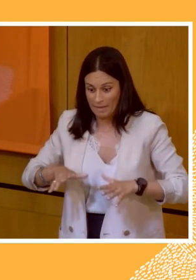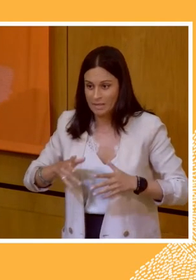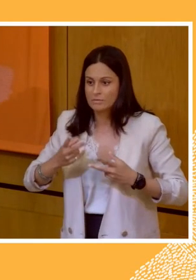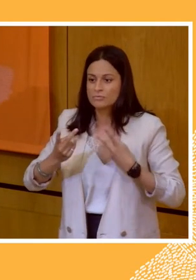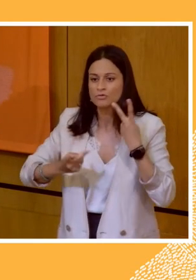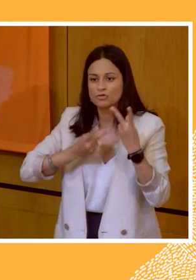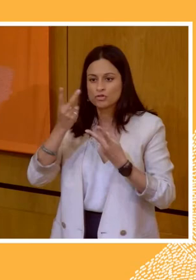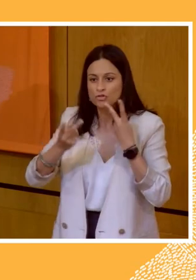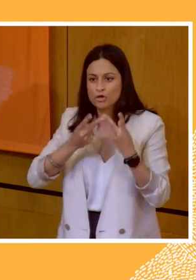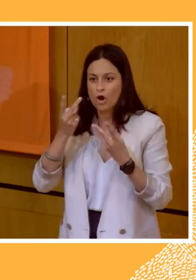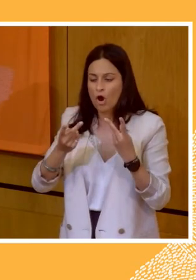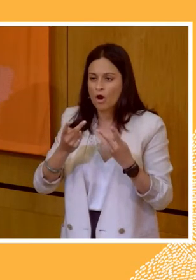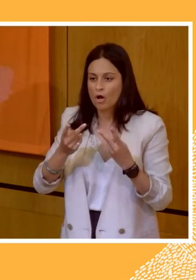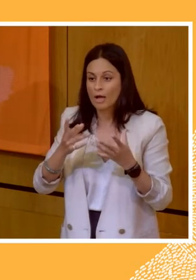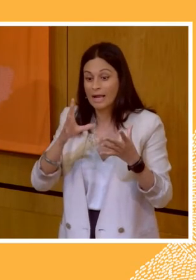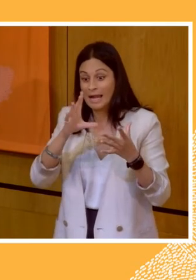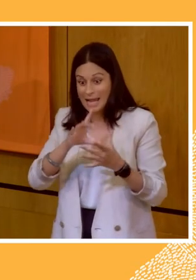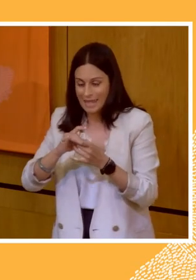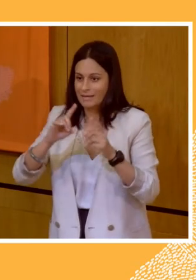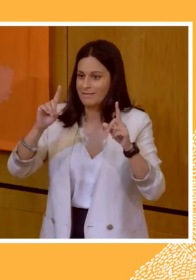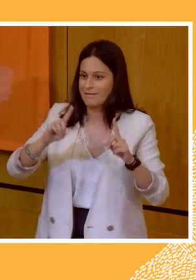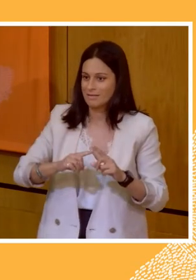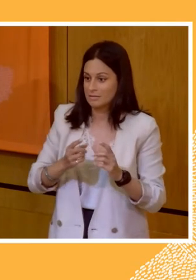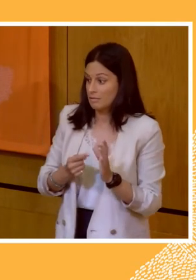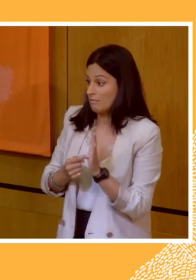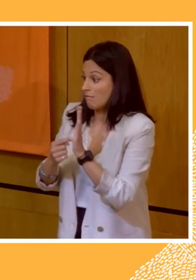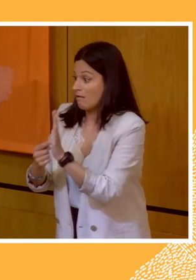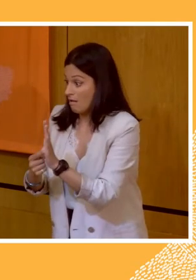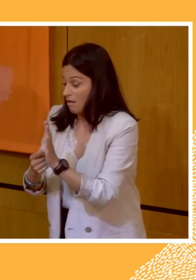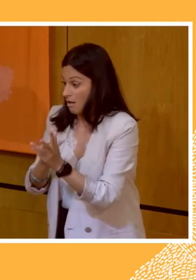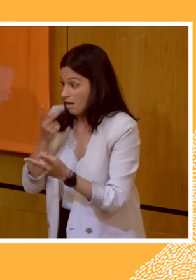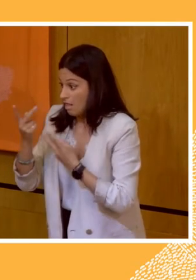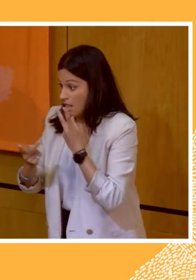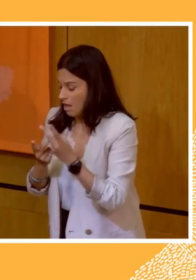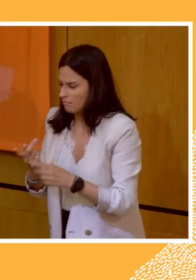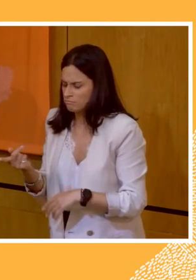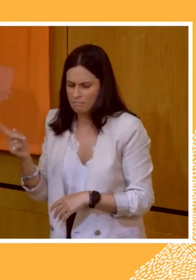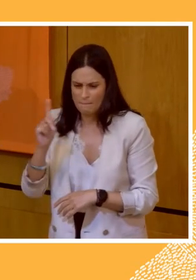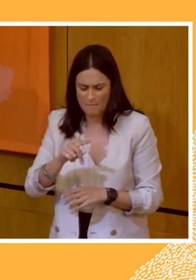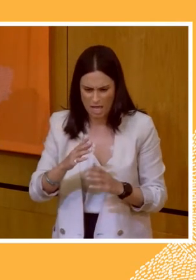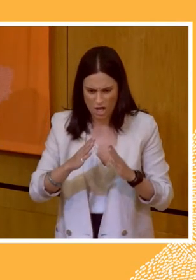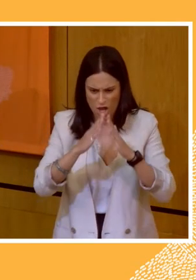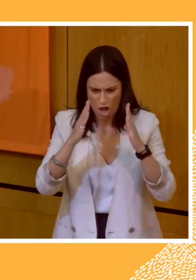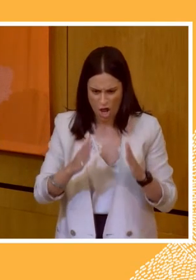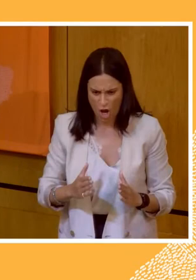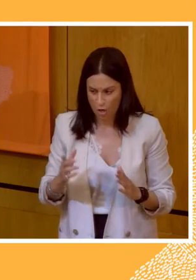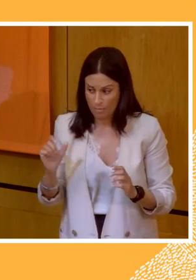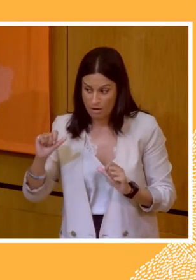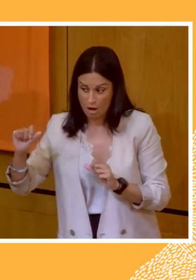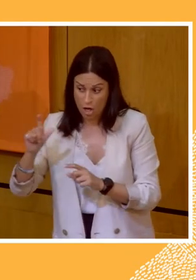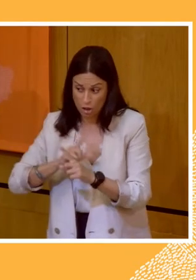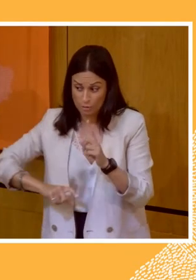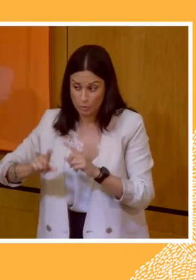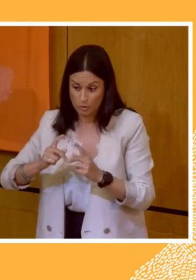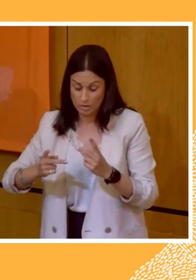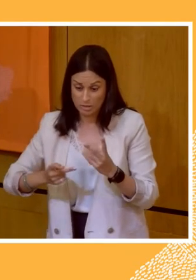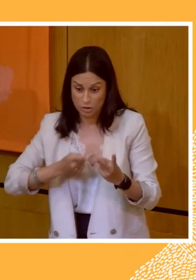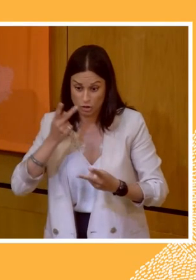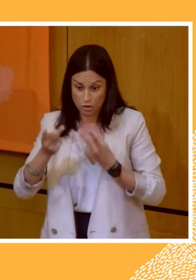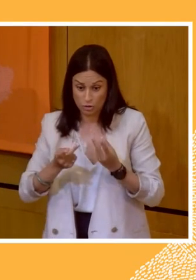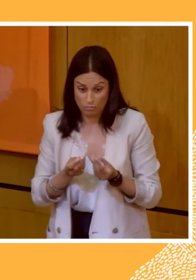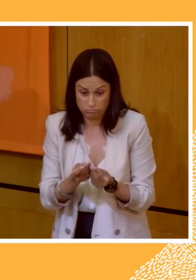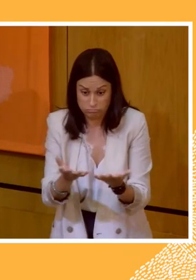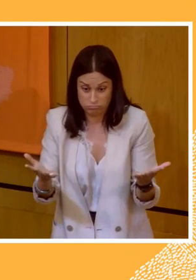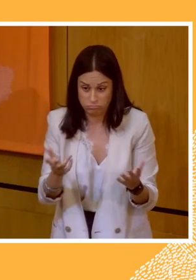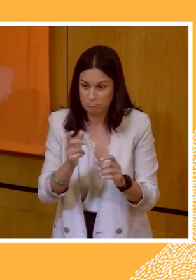of the songs from Banargata, and then when I came back home, I played some of Sylvia's community songs back to the